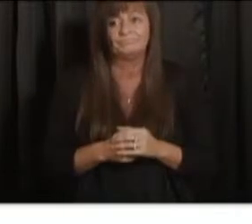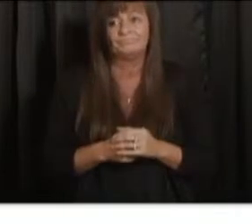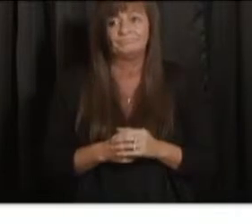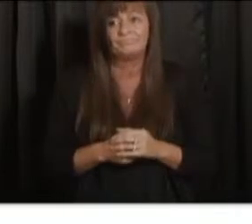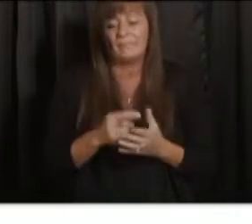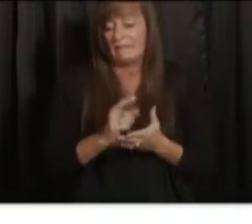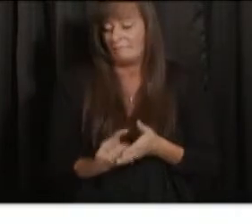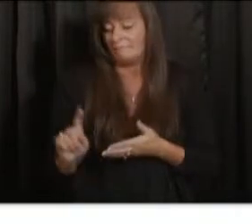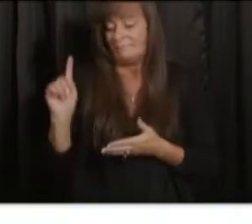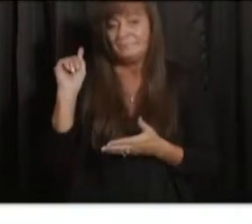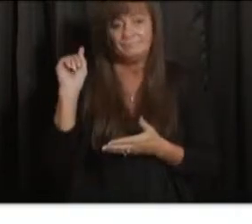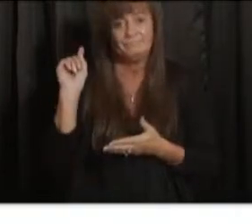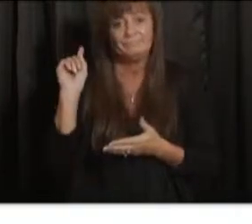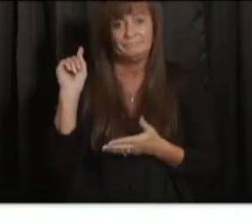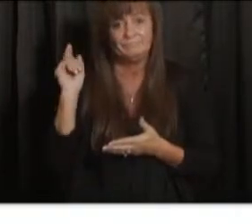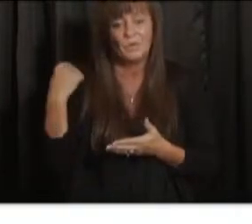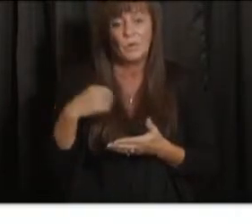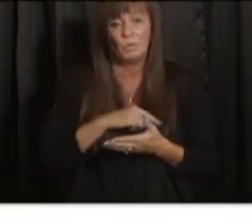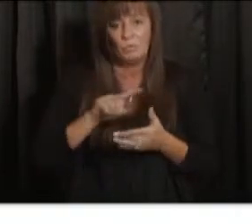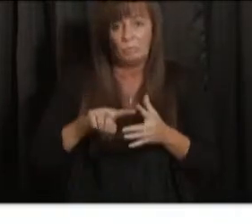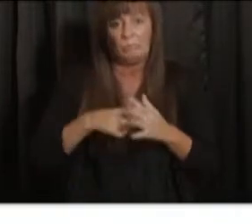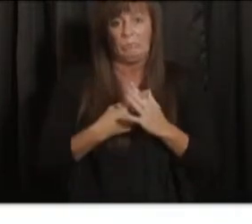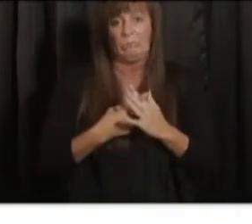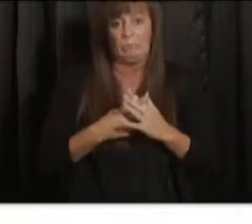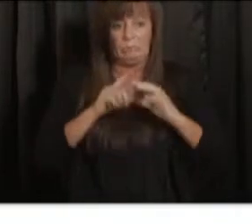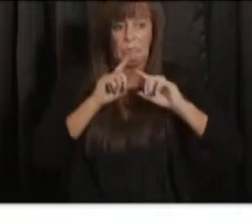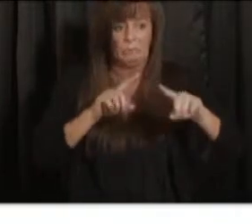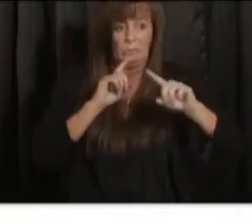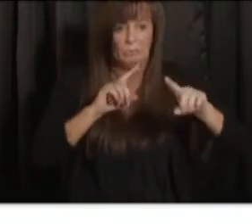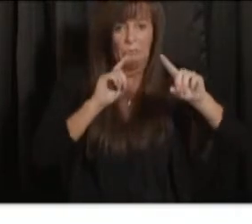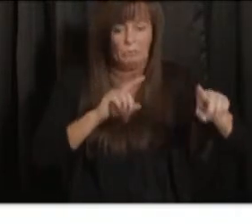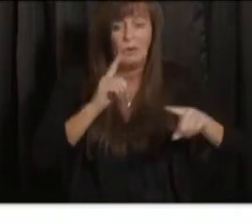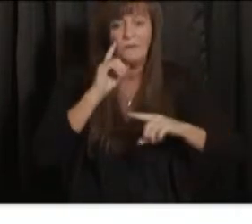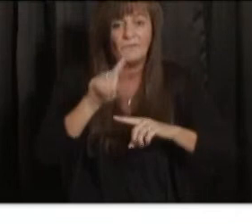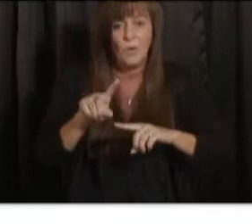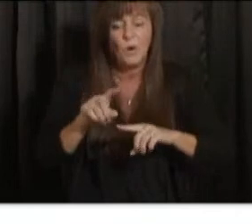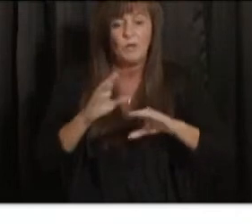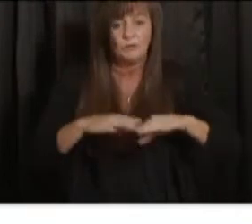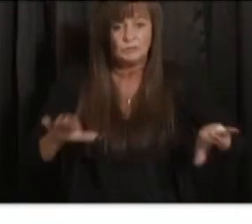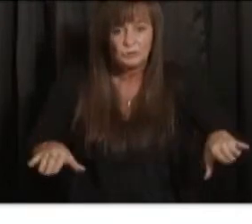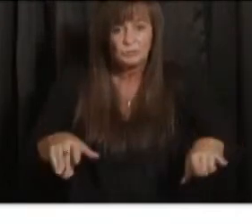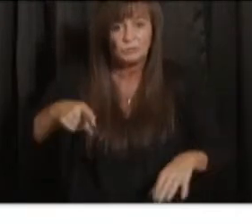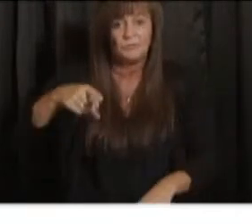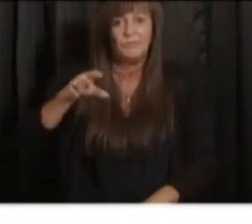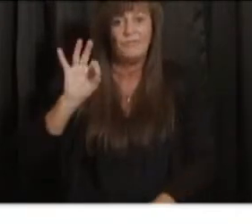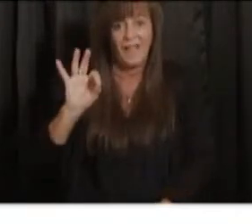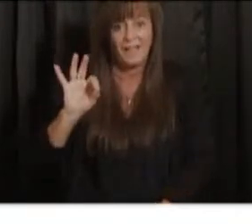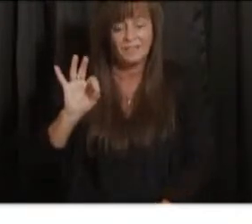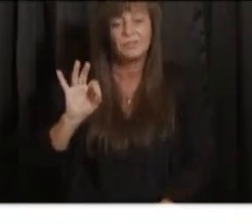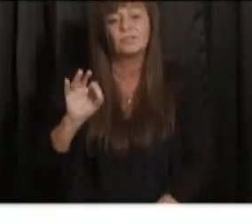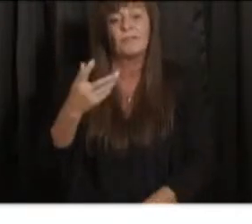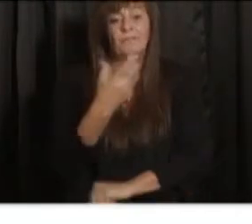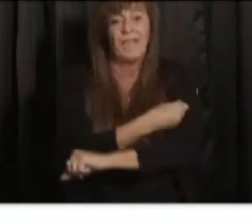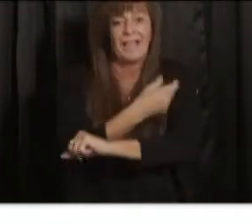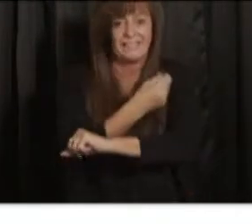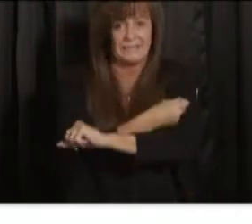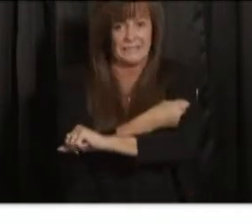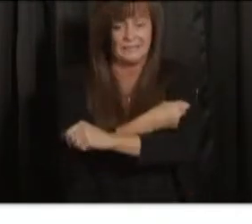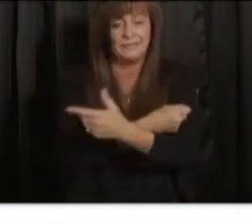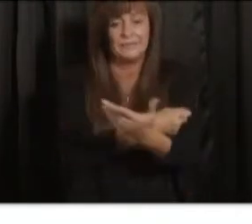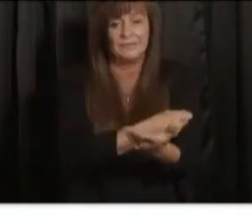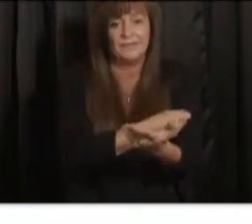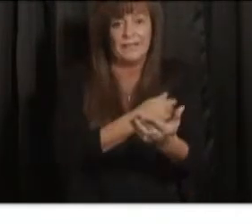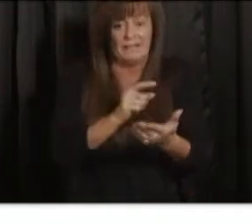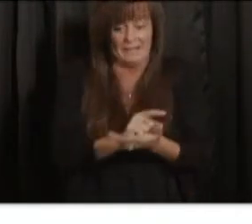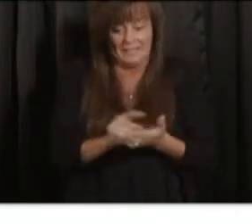Just last week, we began placing orders for the pediatric Pfizer vaccine. This week,